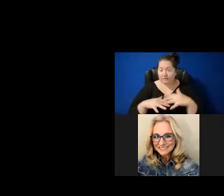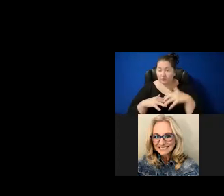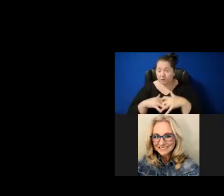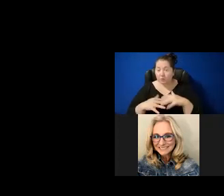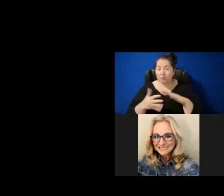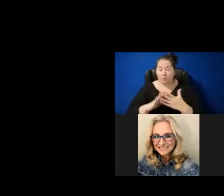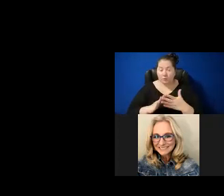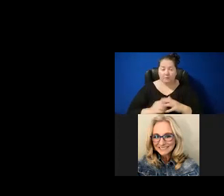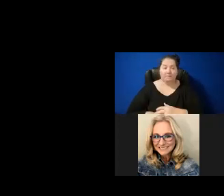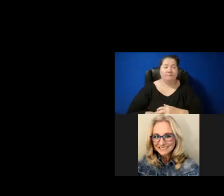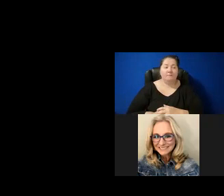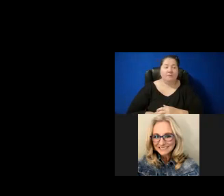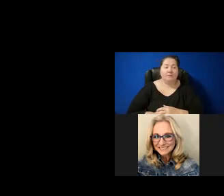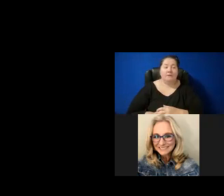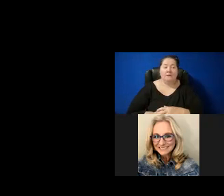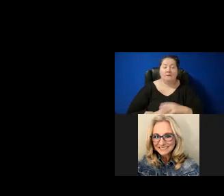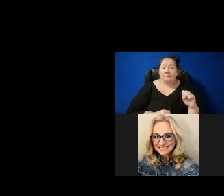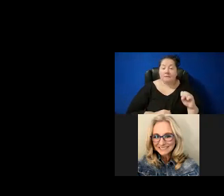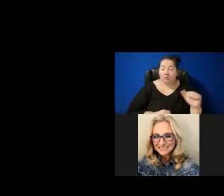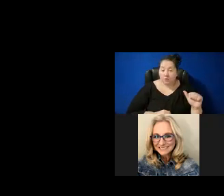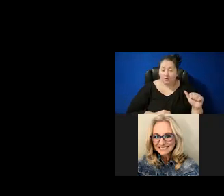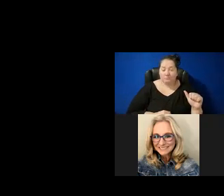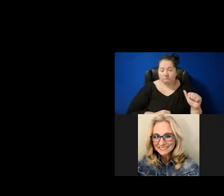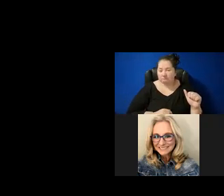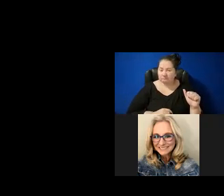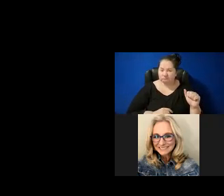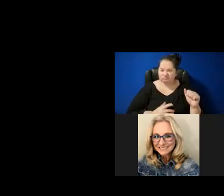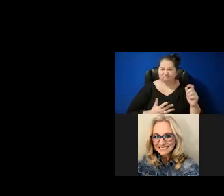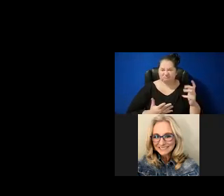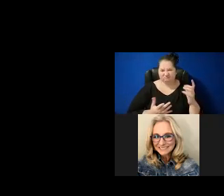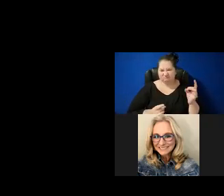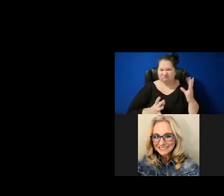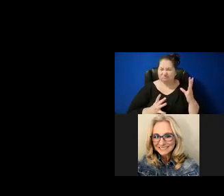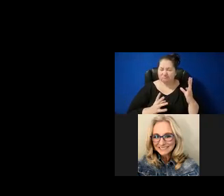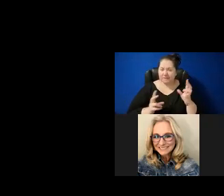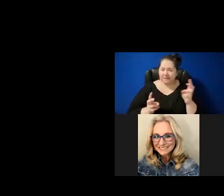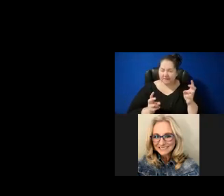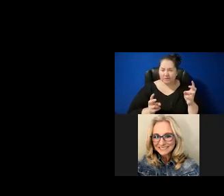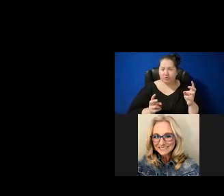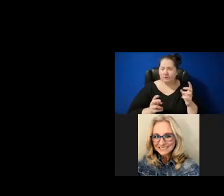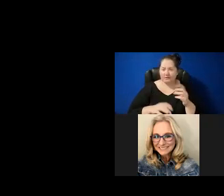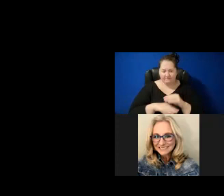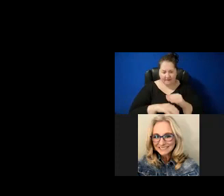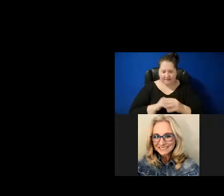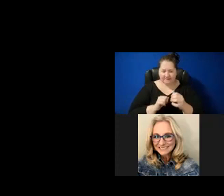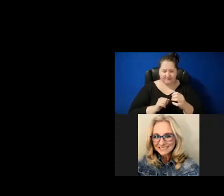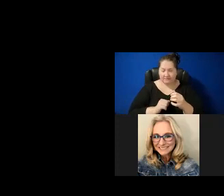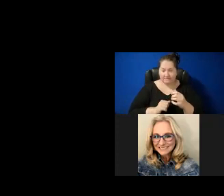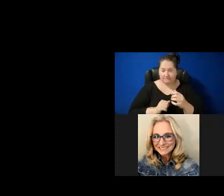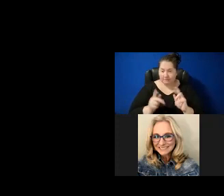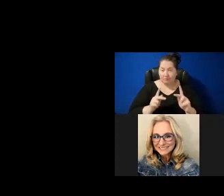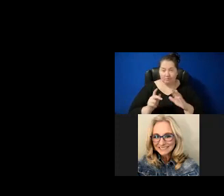is definitely a deeply distressing and pervasive issue that affects individuals across all communities,